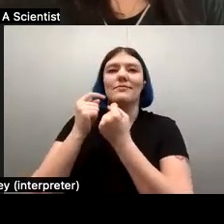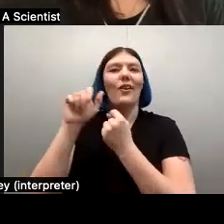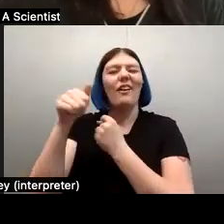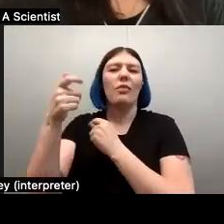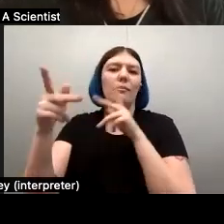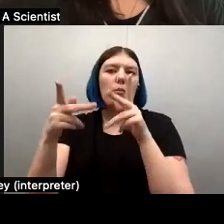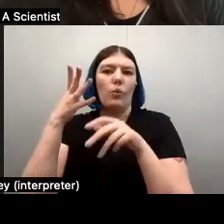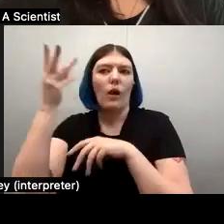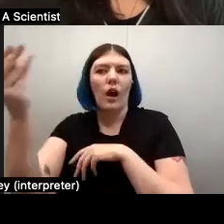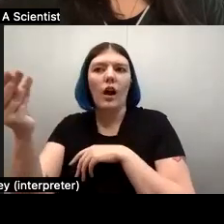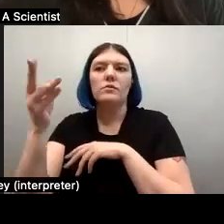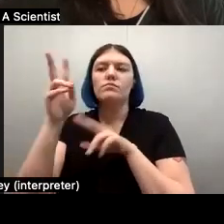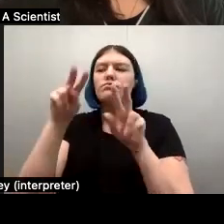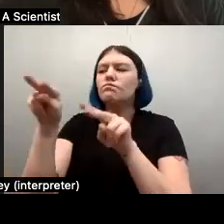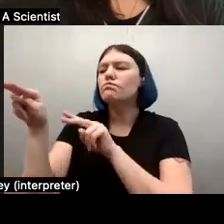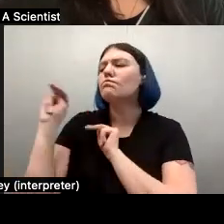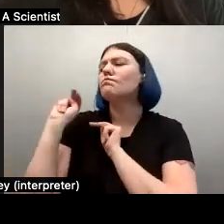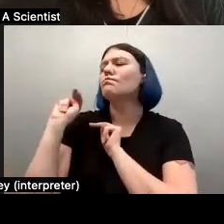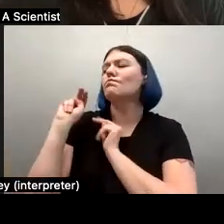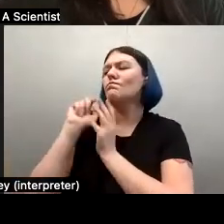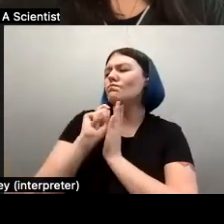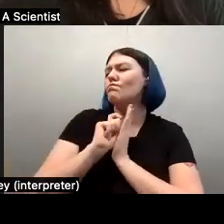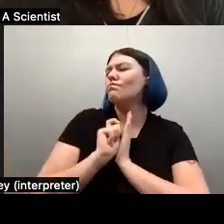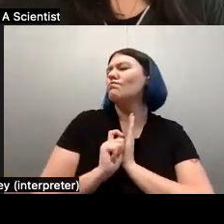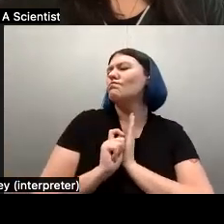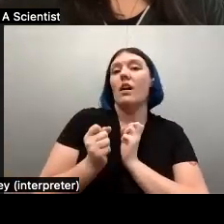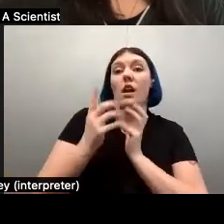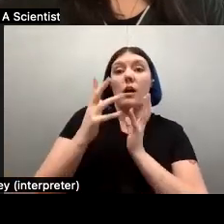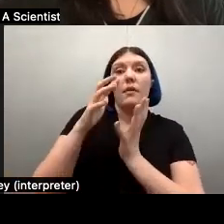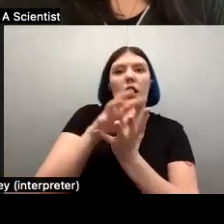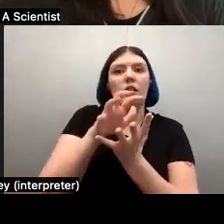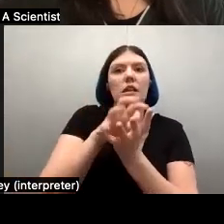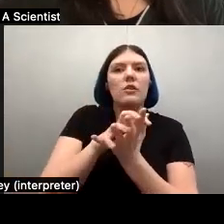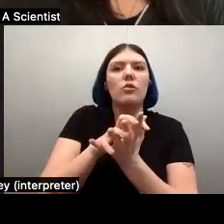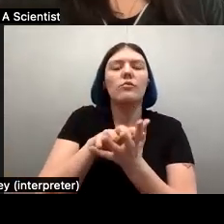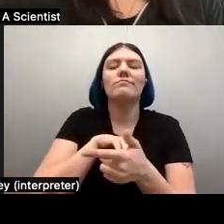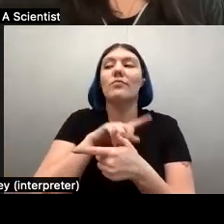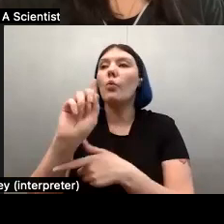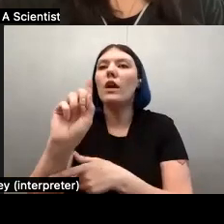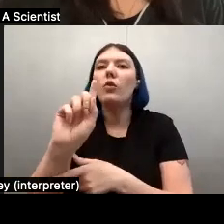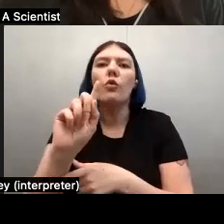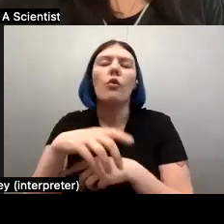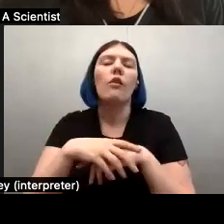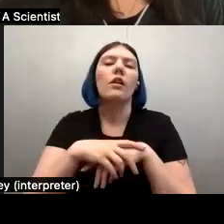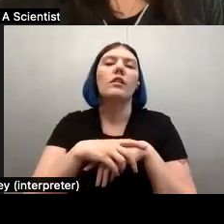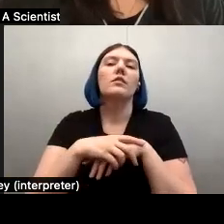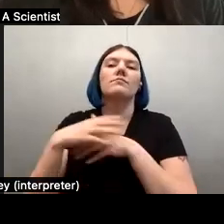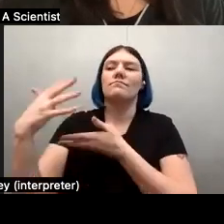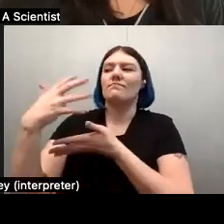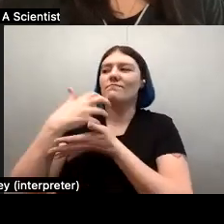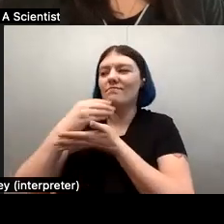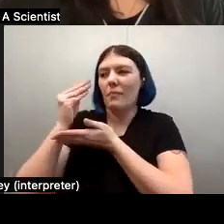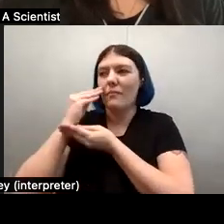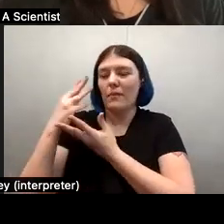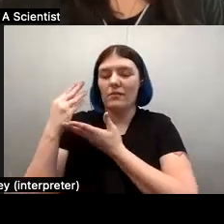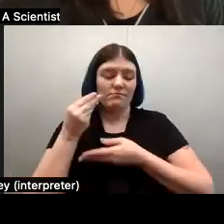they might do a survey, and they'll go out there and they'll count how many alligators they see and where they see them at. And they bring that information back to me. And